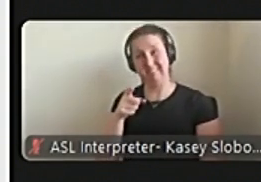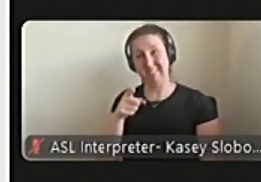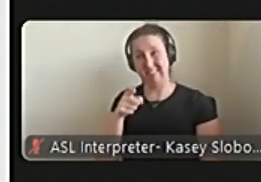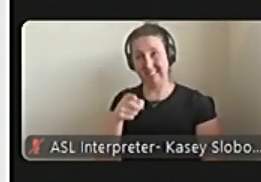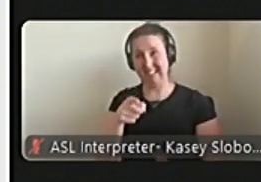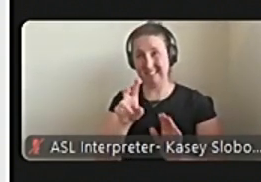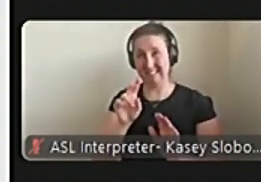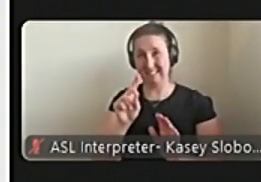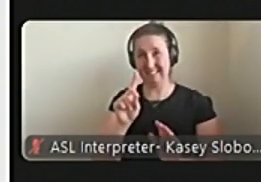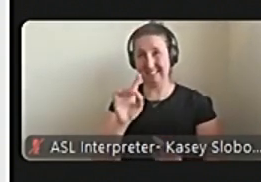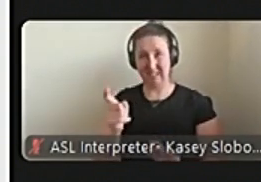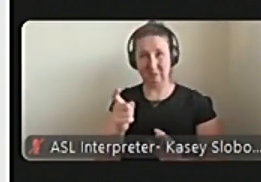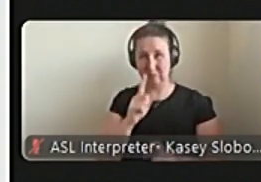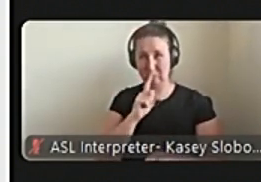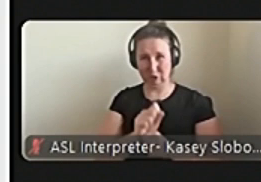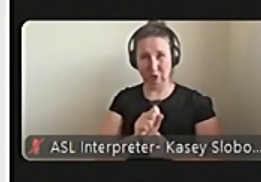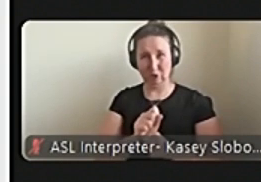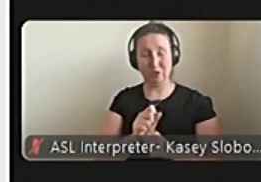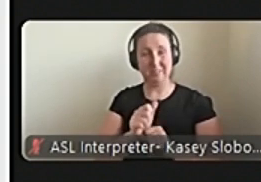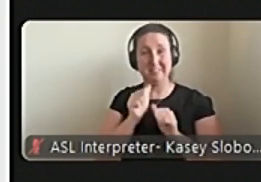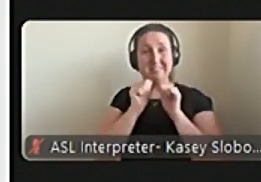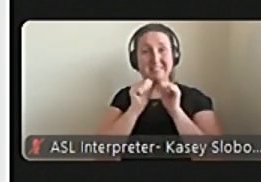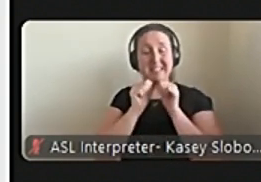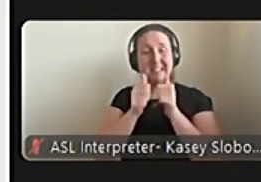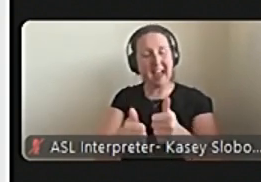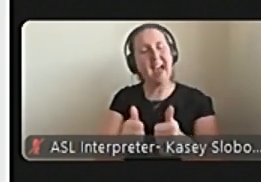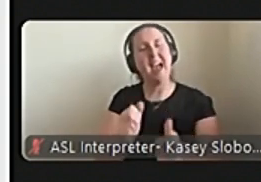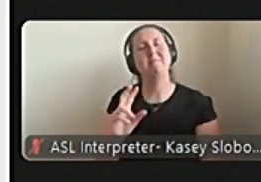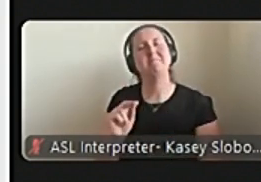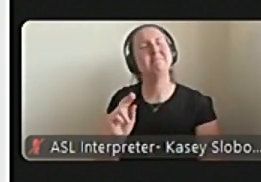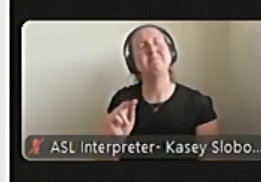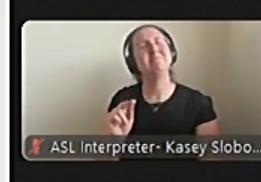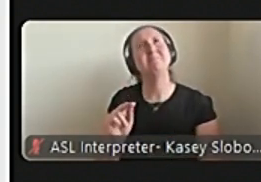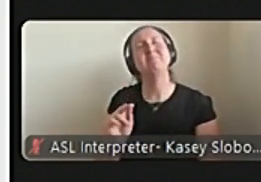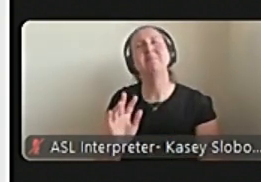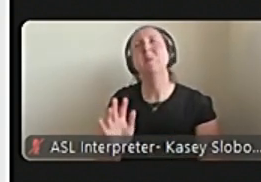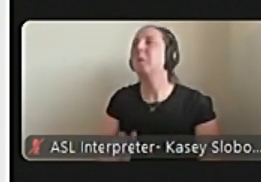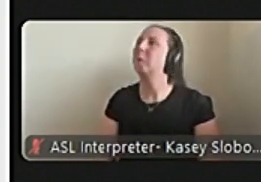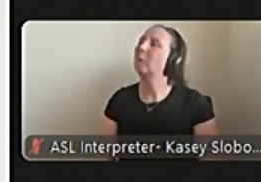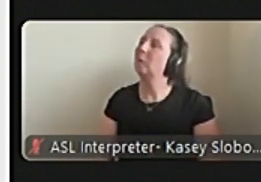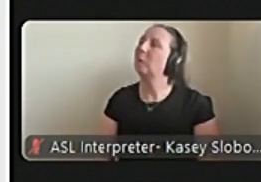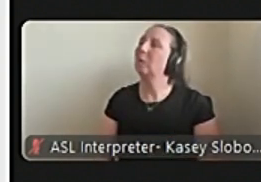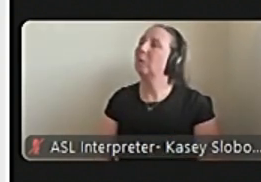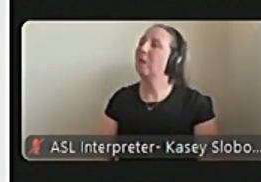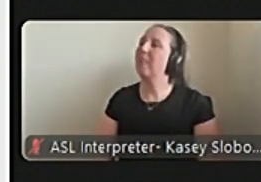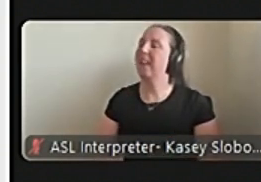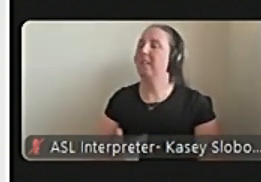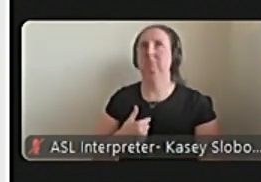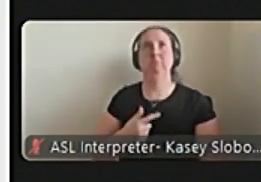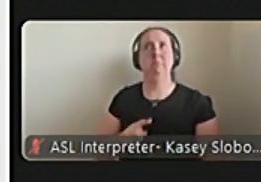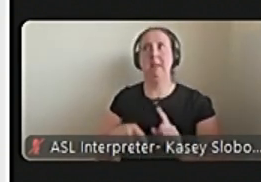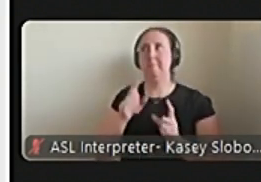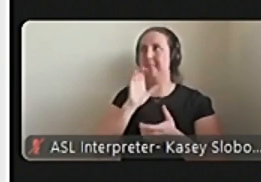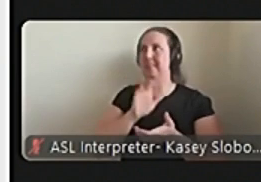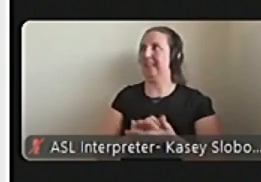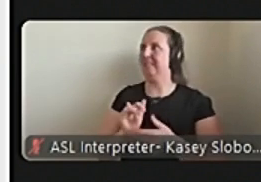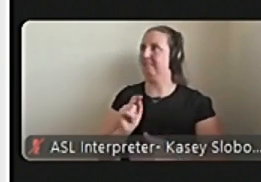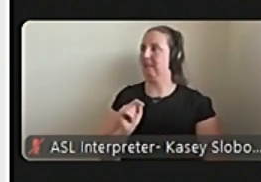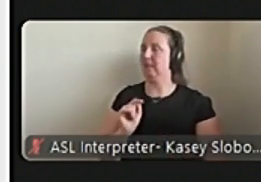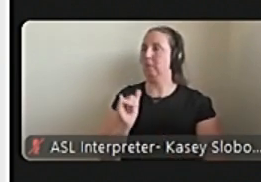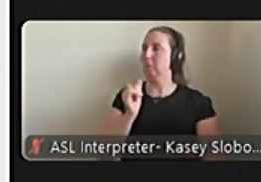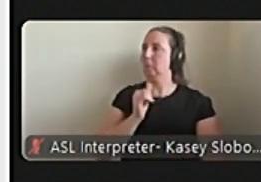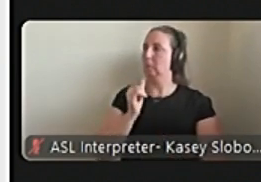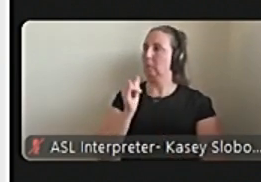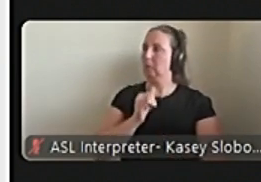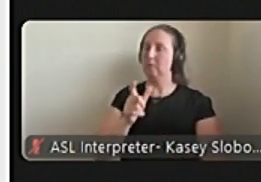not so much of the denial, as I always reframe it as more of a disbelief that this is happening. So kind of switch from